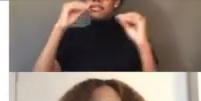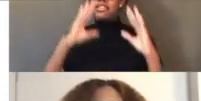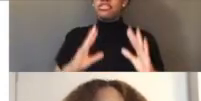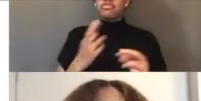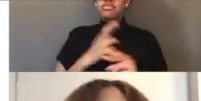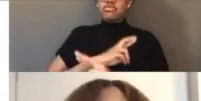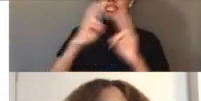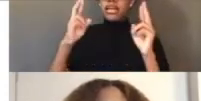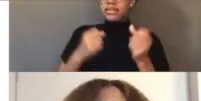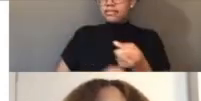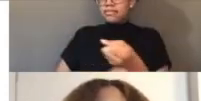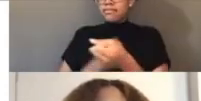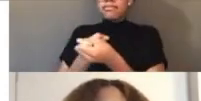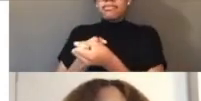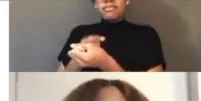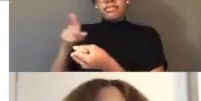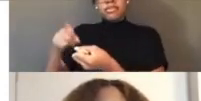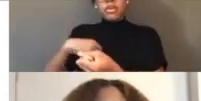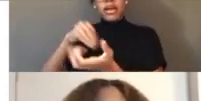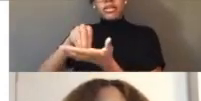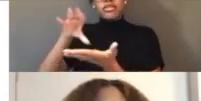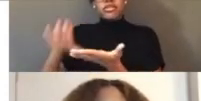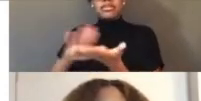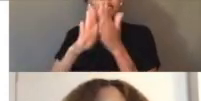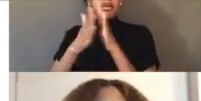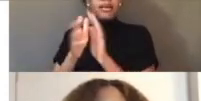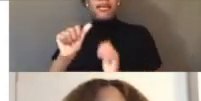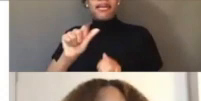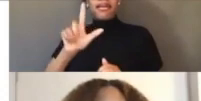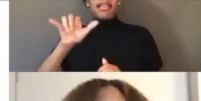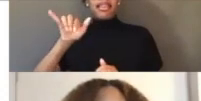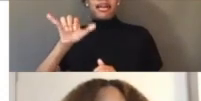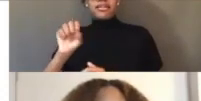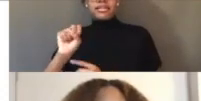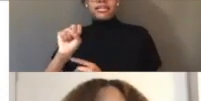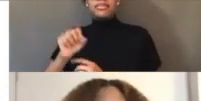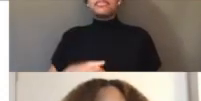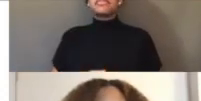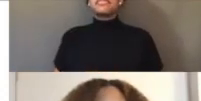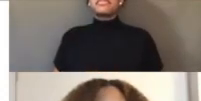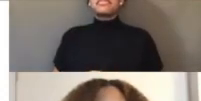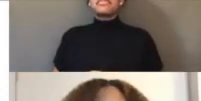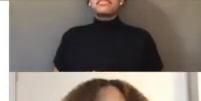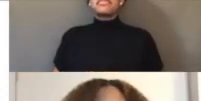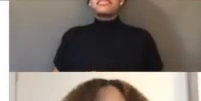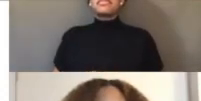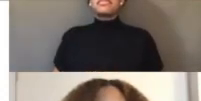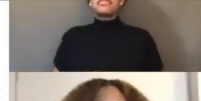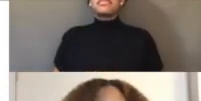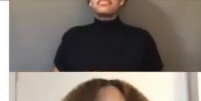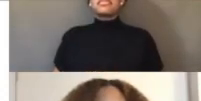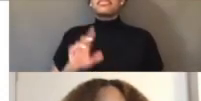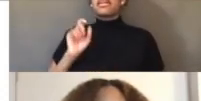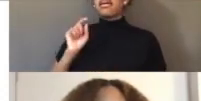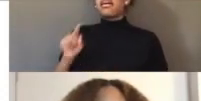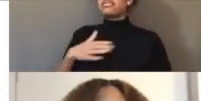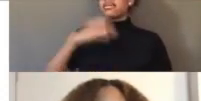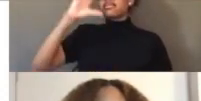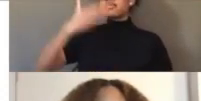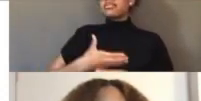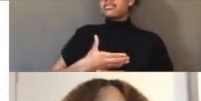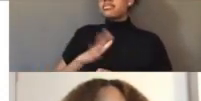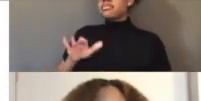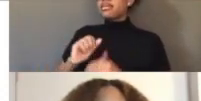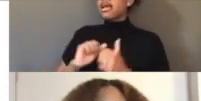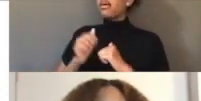white allies. When I asked Caleb how his day went, at some point he answered, "I shouldn't have been there